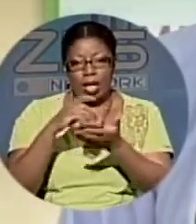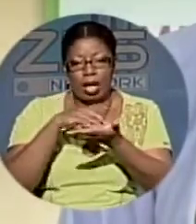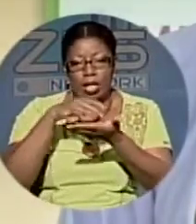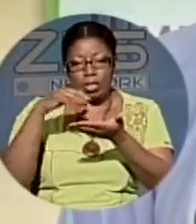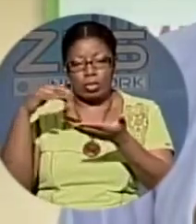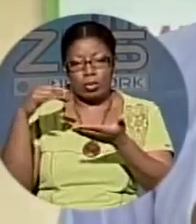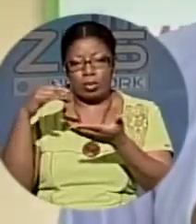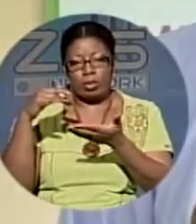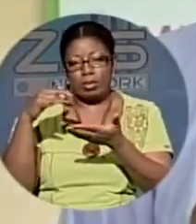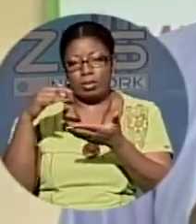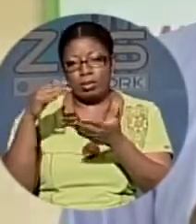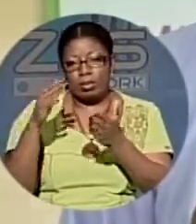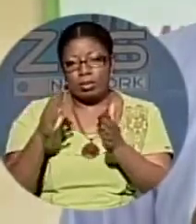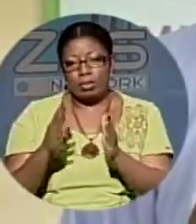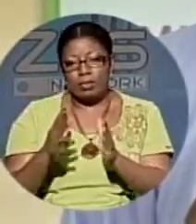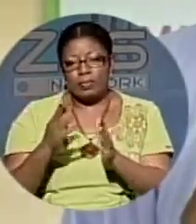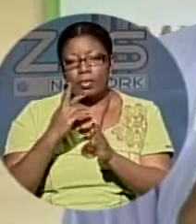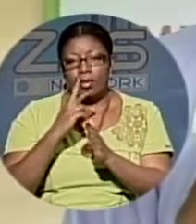are now